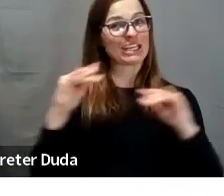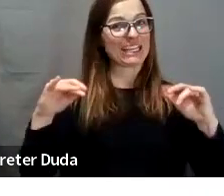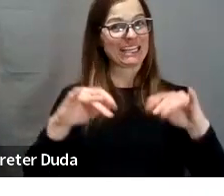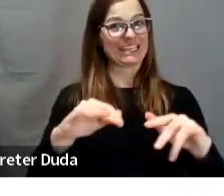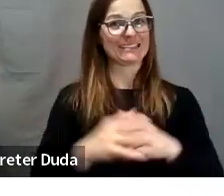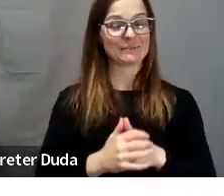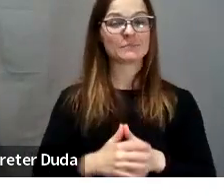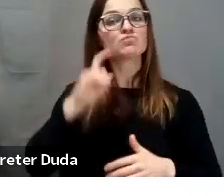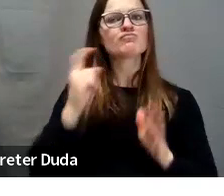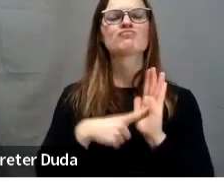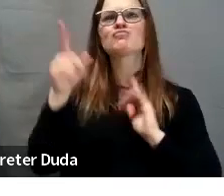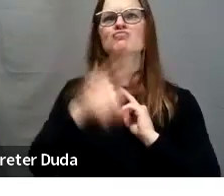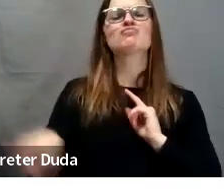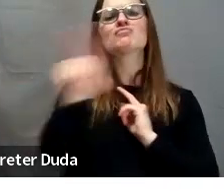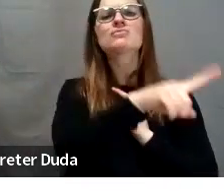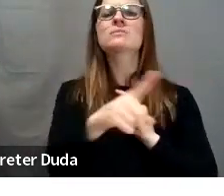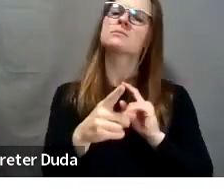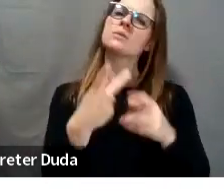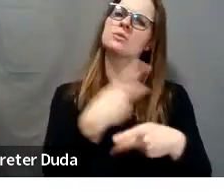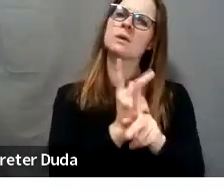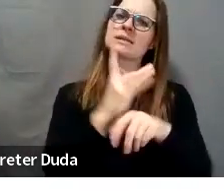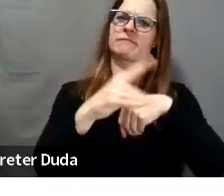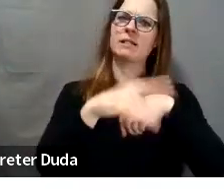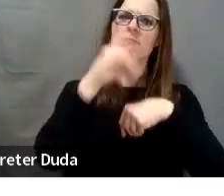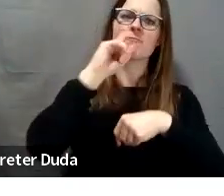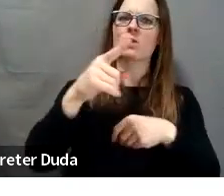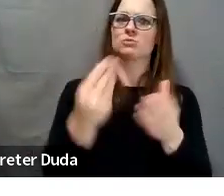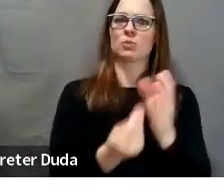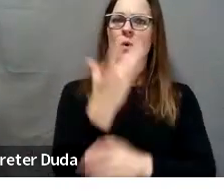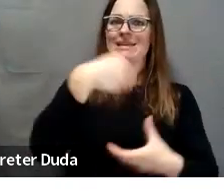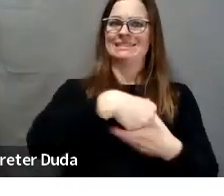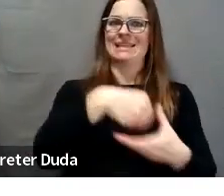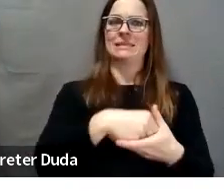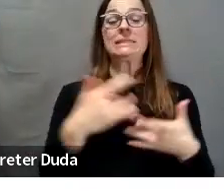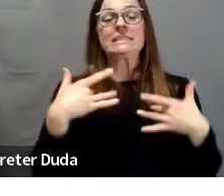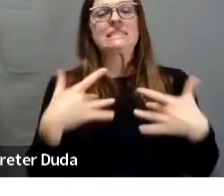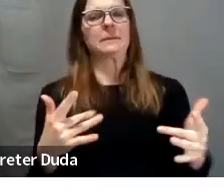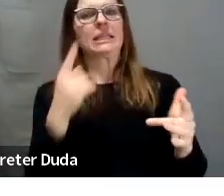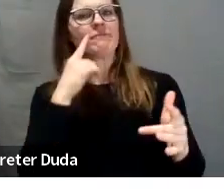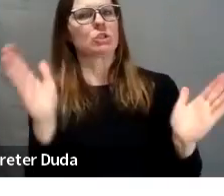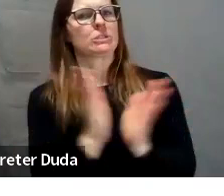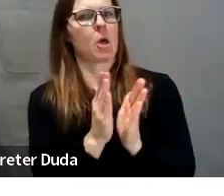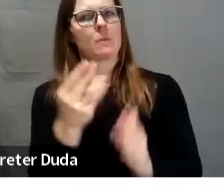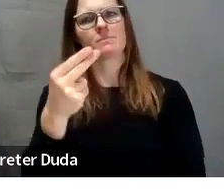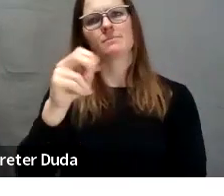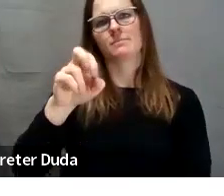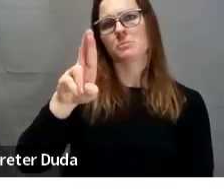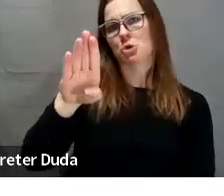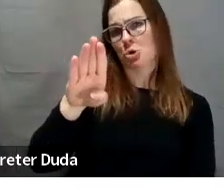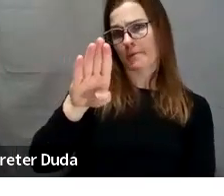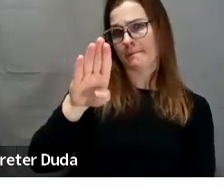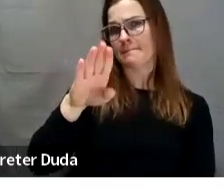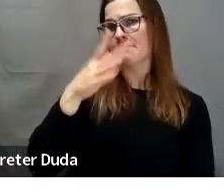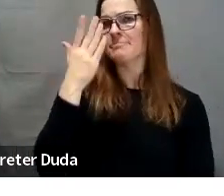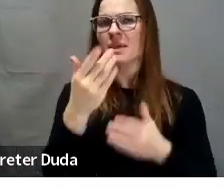on the market that allow you to grow indoors. Typically, these are for smaller things like herbs or maybe